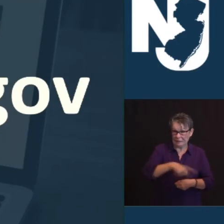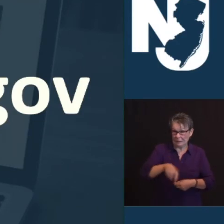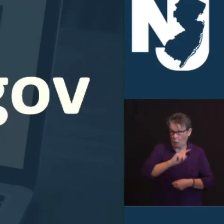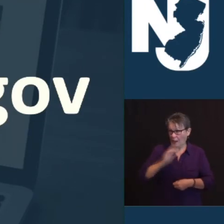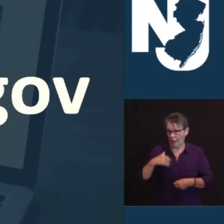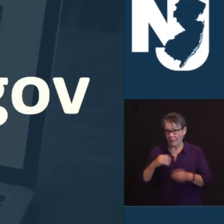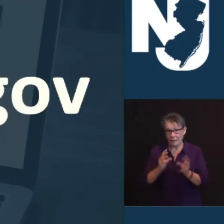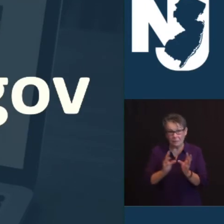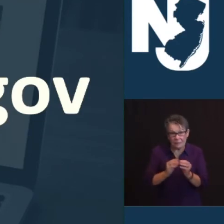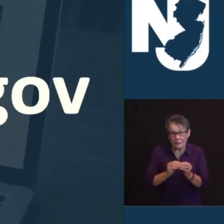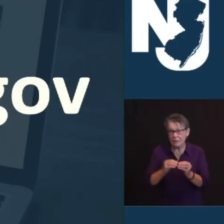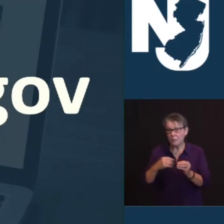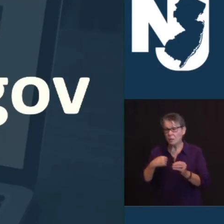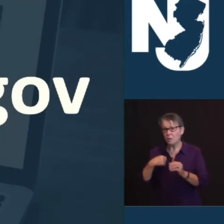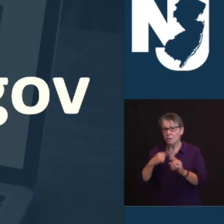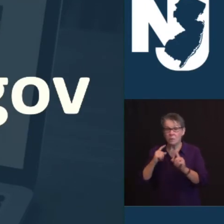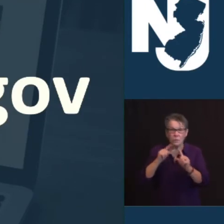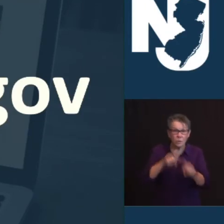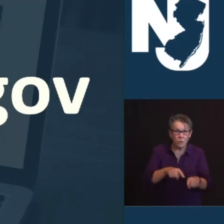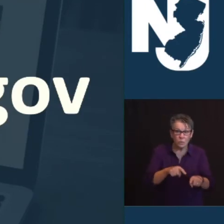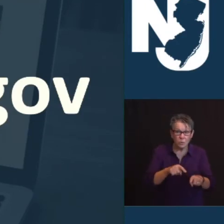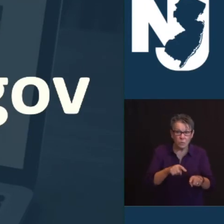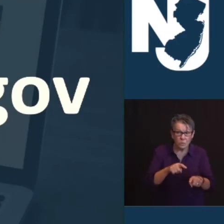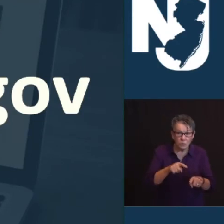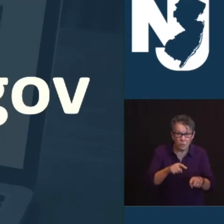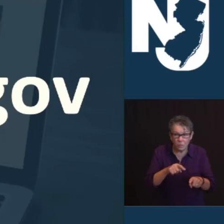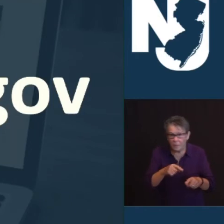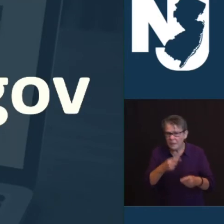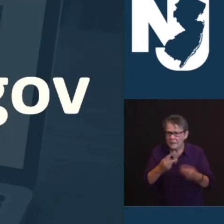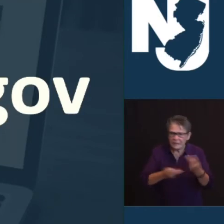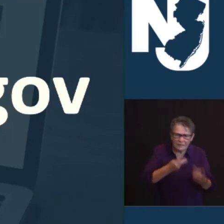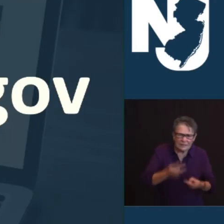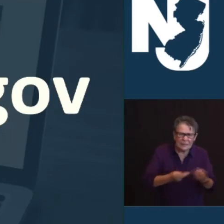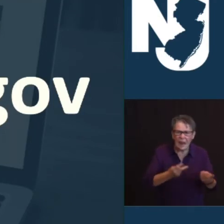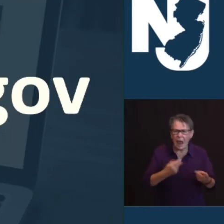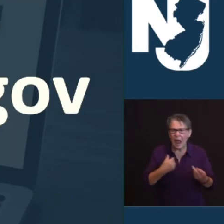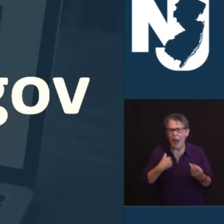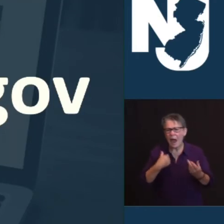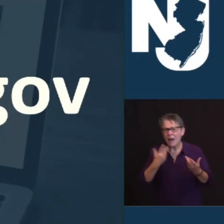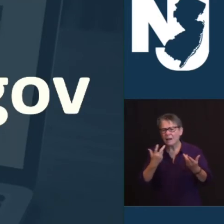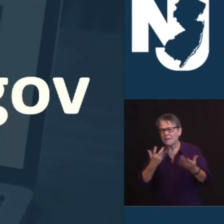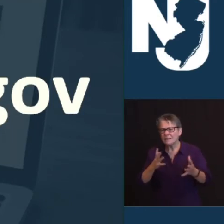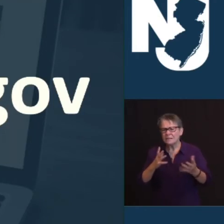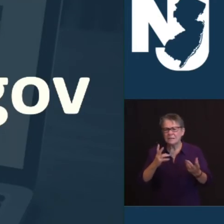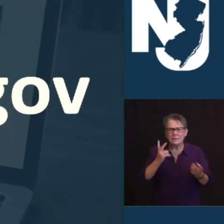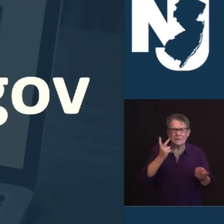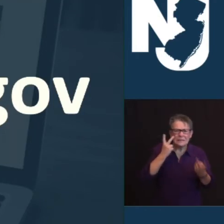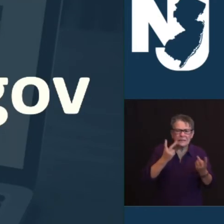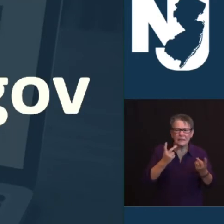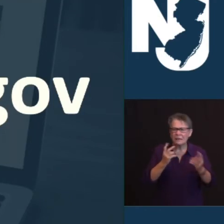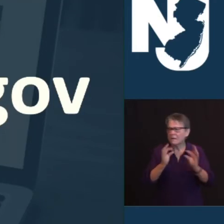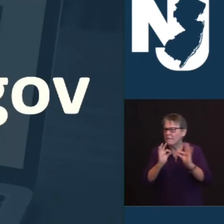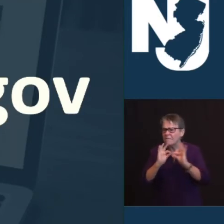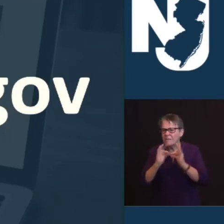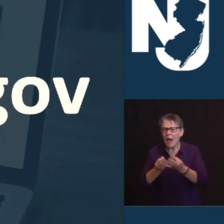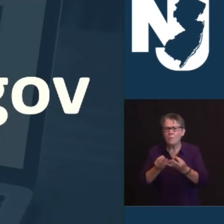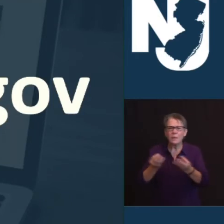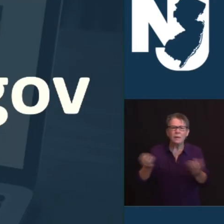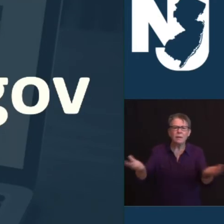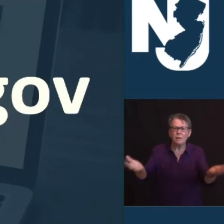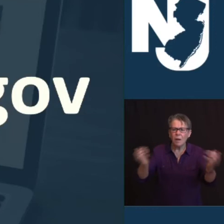Thanksgiving and bury her by Christmas." Pretty sobering, but pretty well said. So please let that sink in